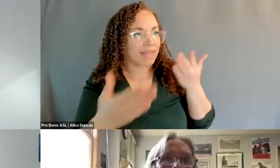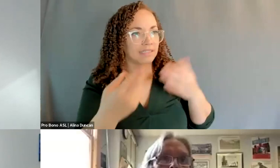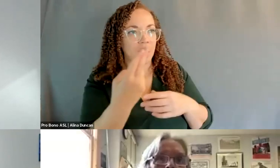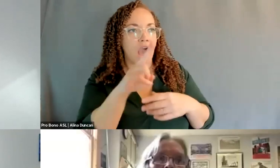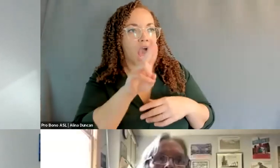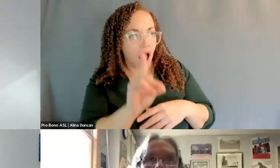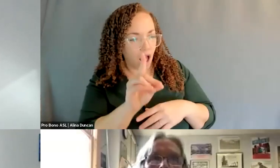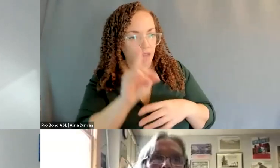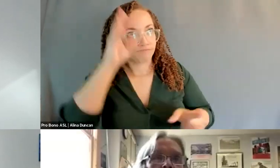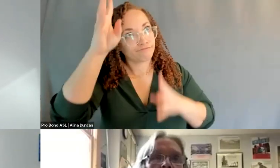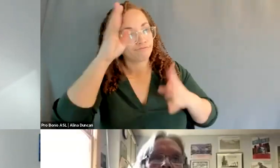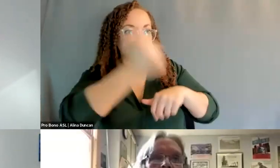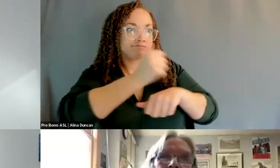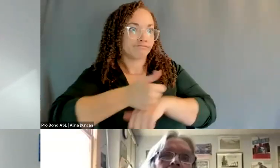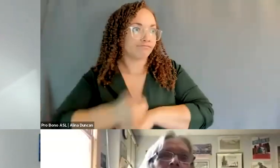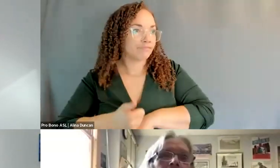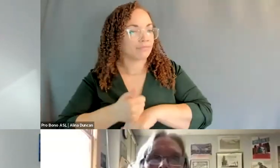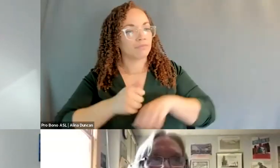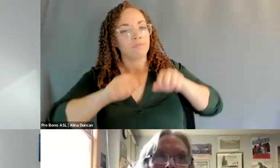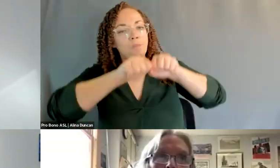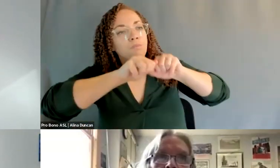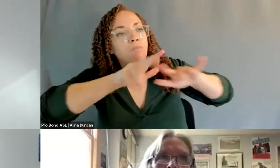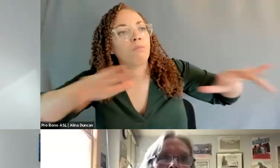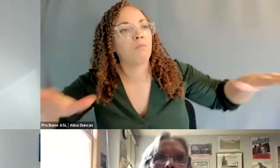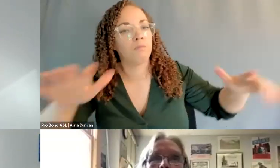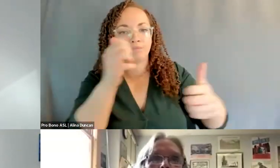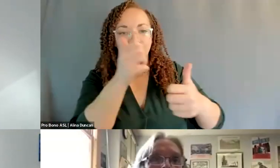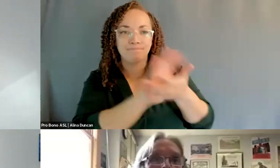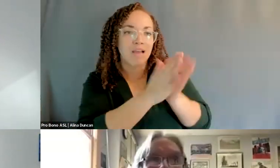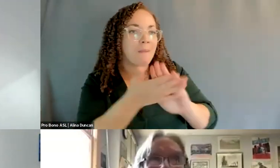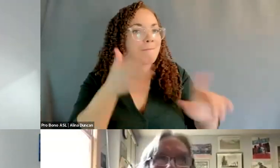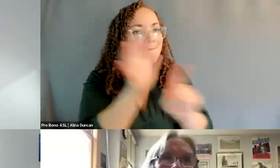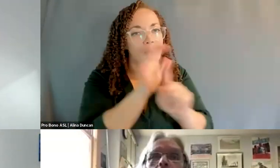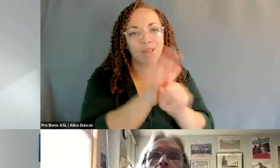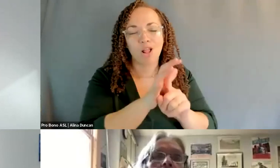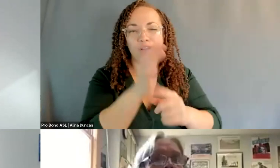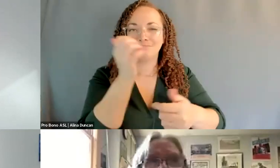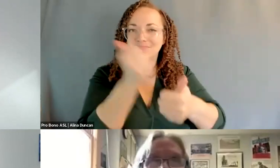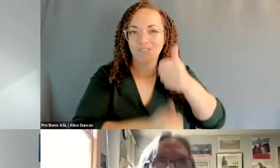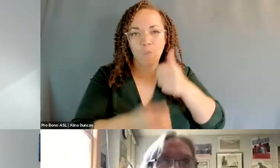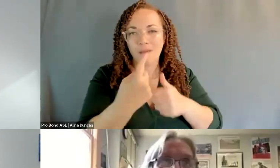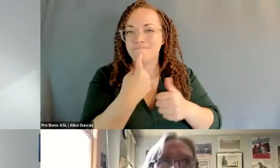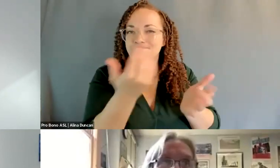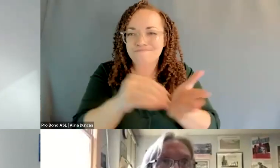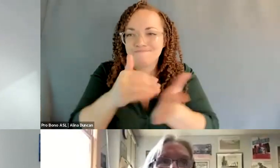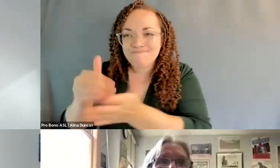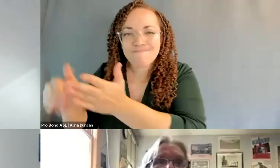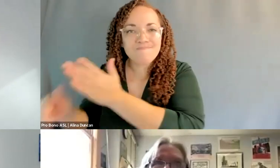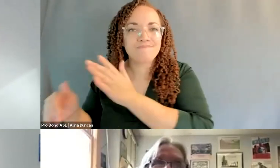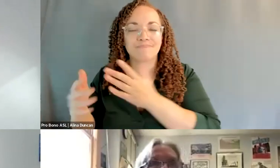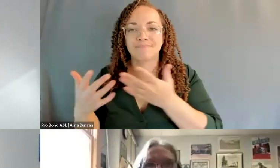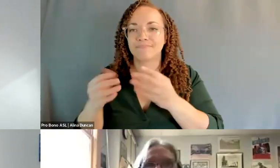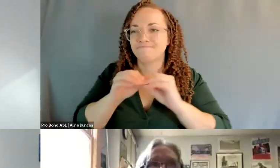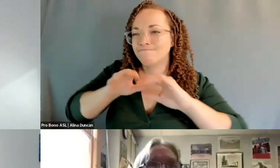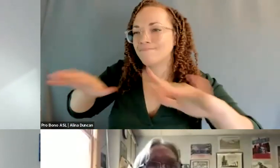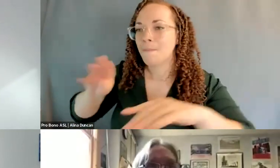to funding streams. And so it becomes the language of the service provider community and of the media and of the politicians.